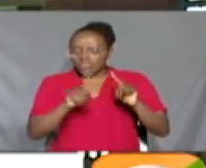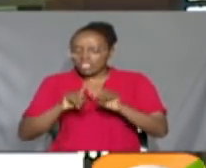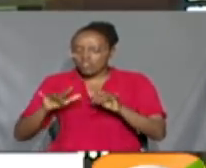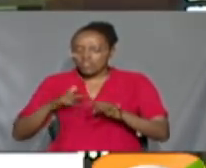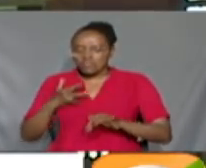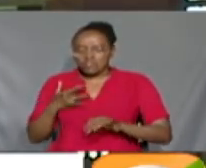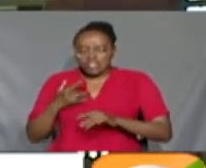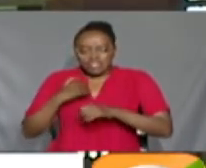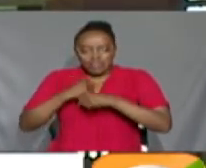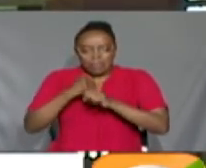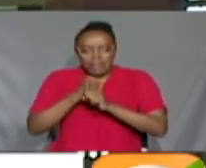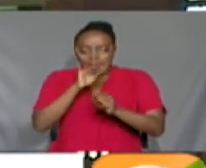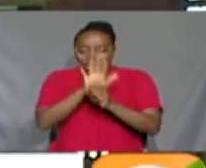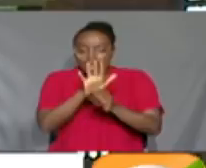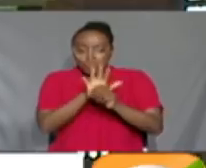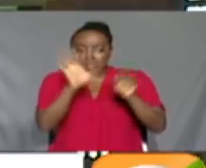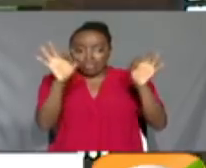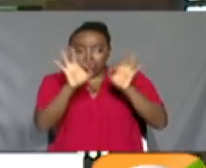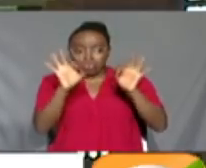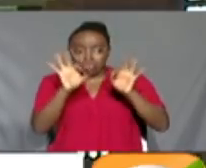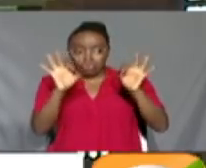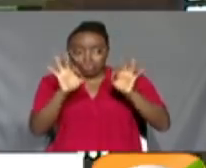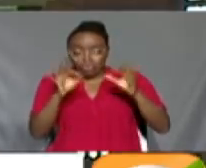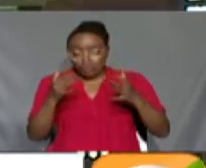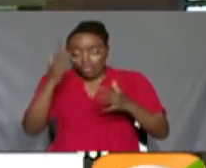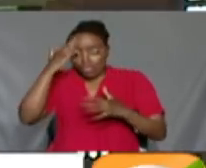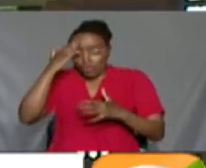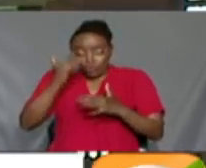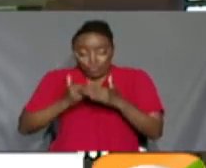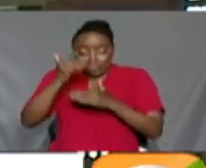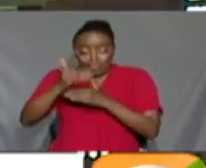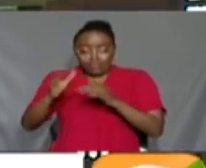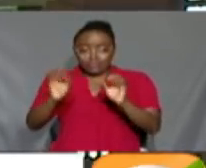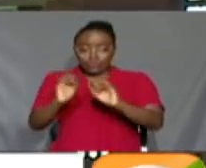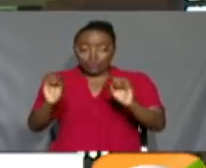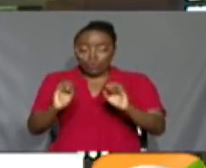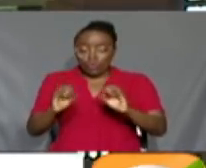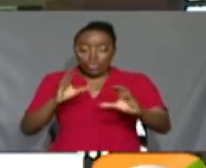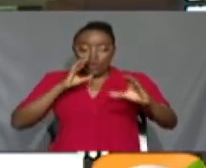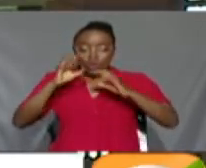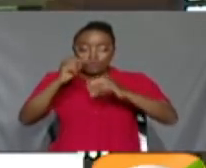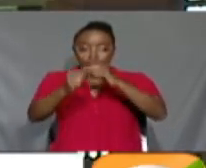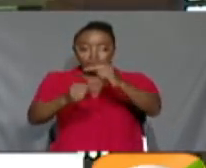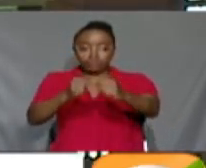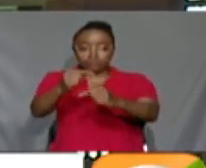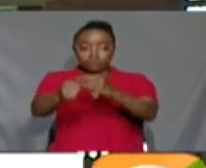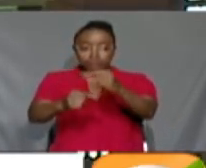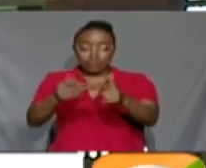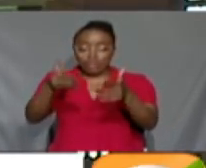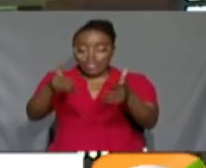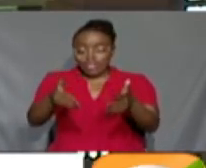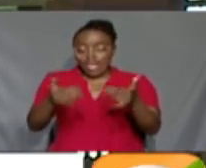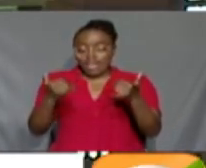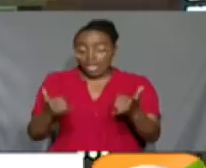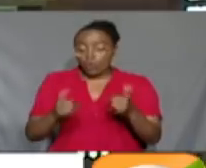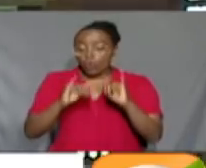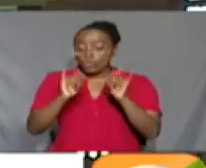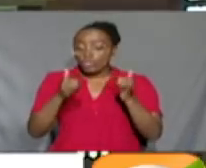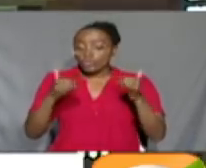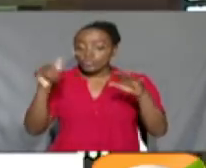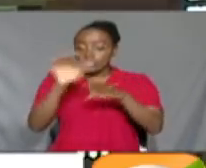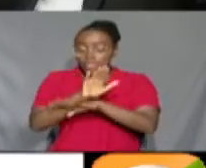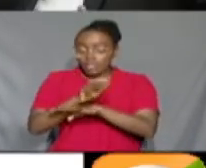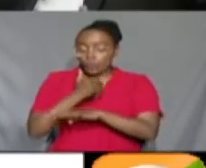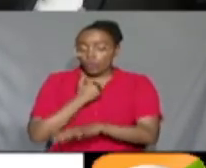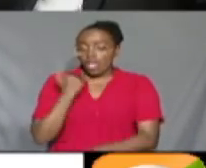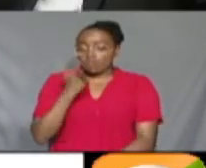also left many puzzled by its many unknowns. And so the big conversation continues even here right now on Newsnight, where we